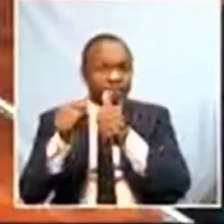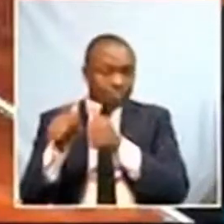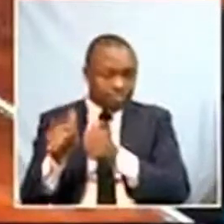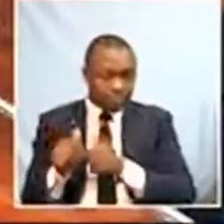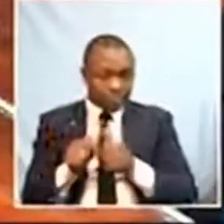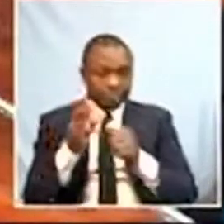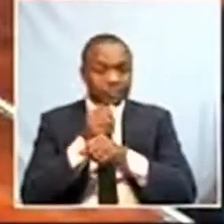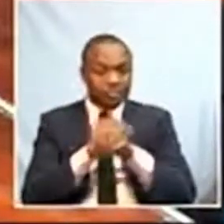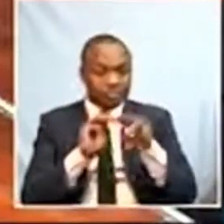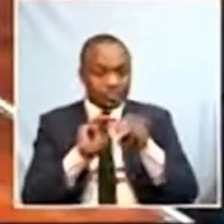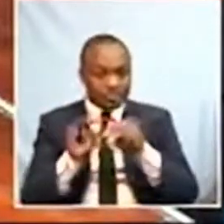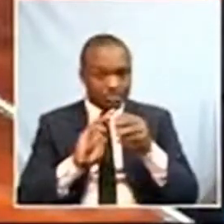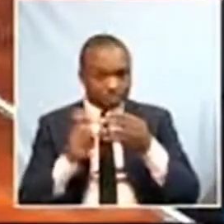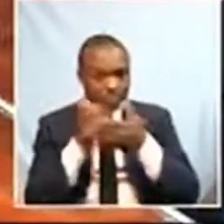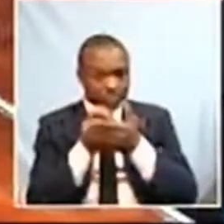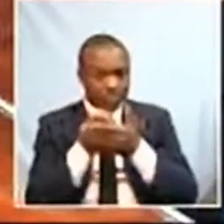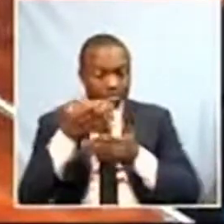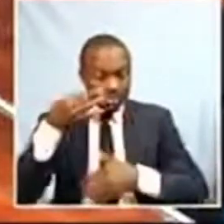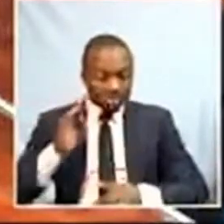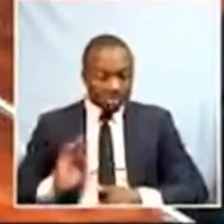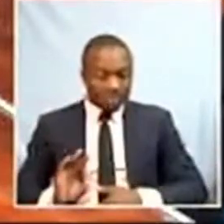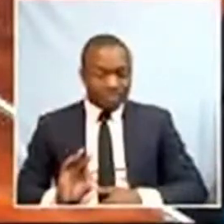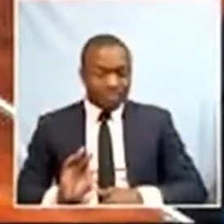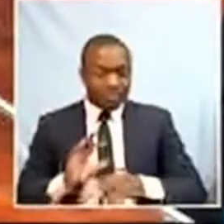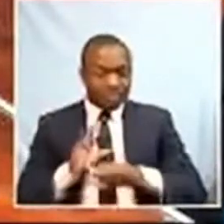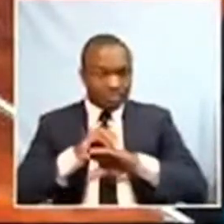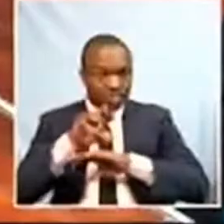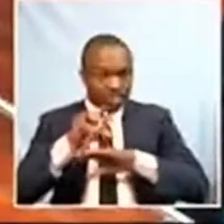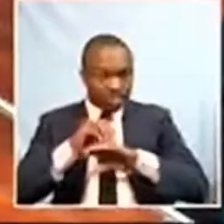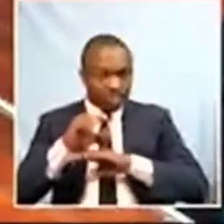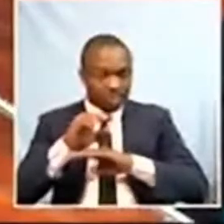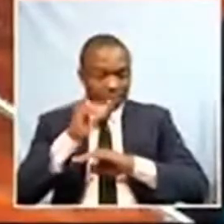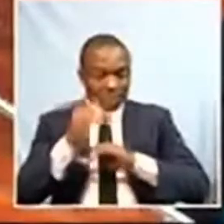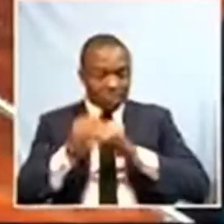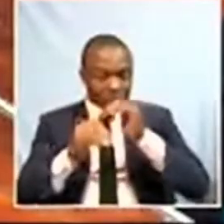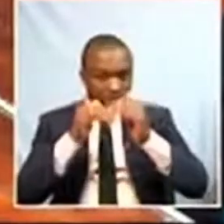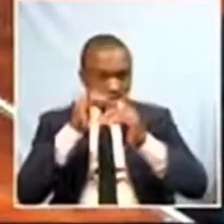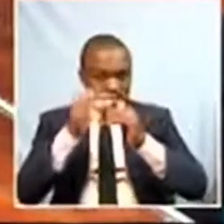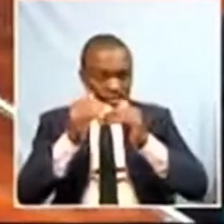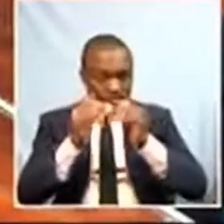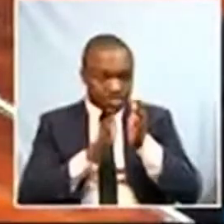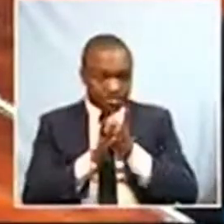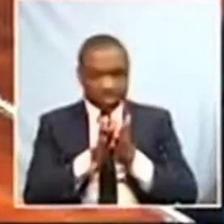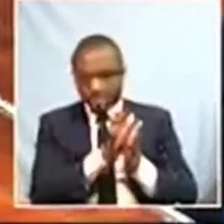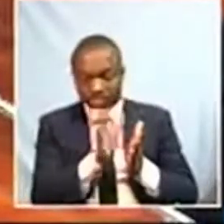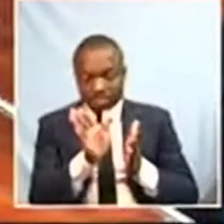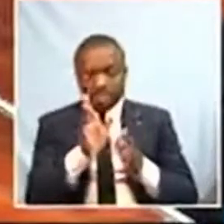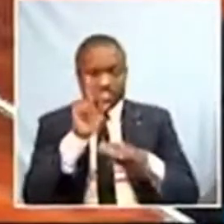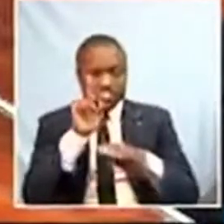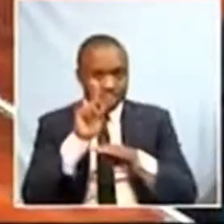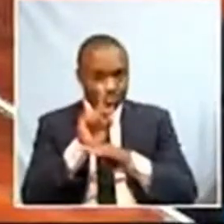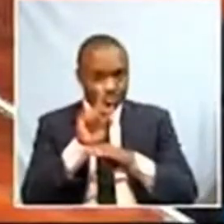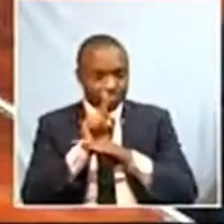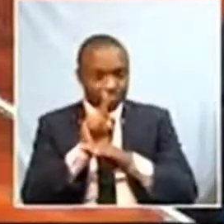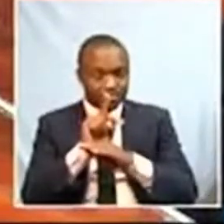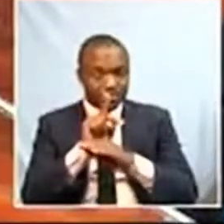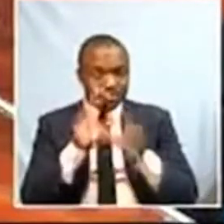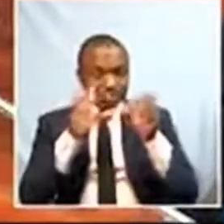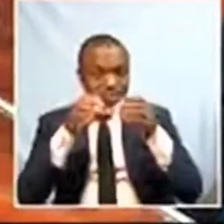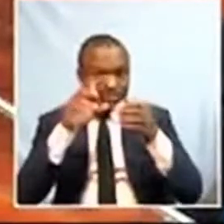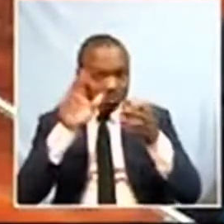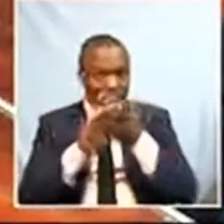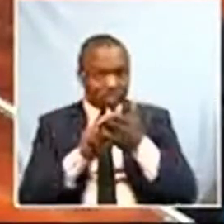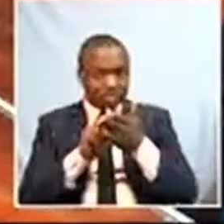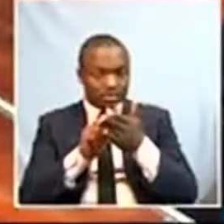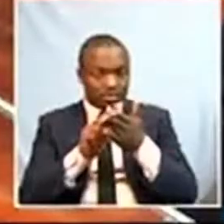taken. Management engaged beneficiaries and advised on the procedure to vary projects. The clubs sought approval for